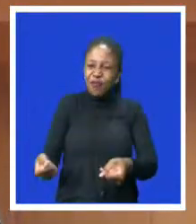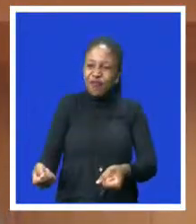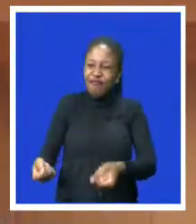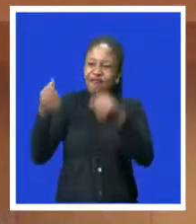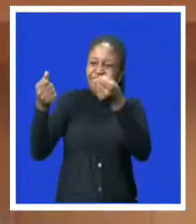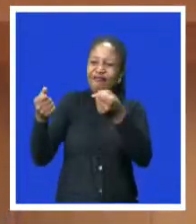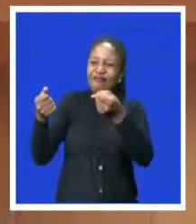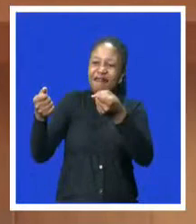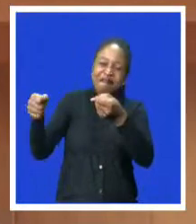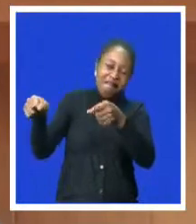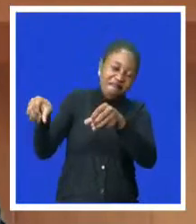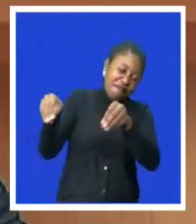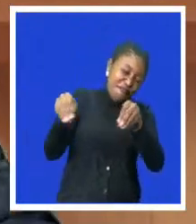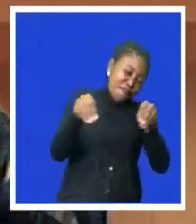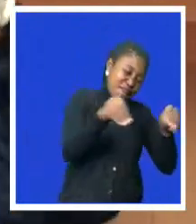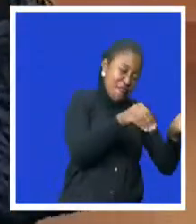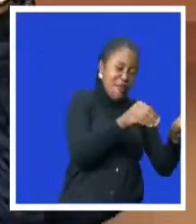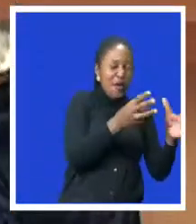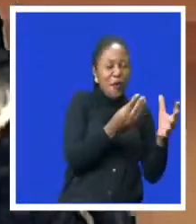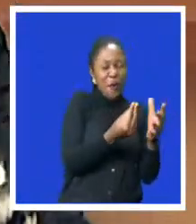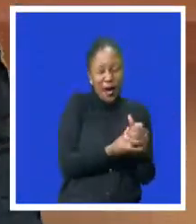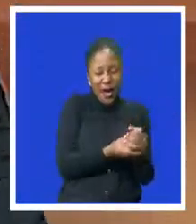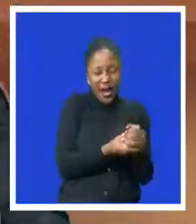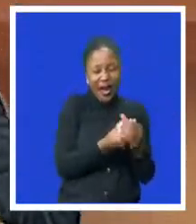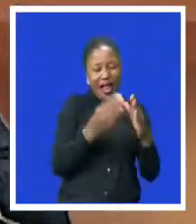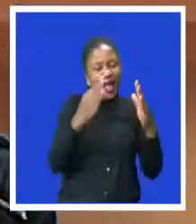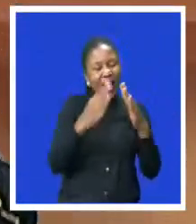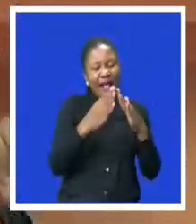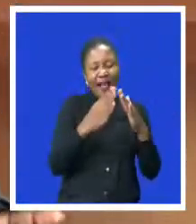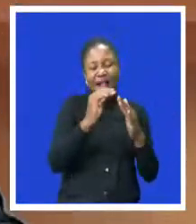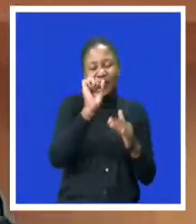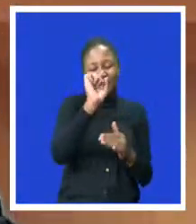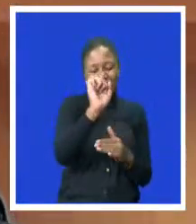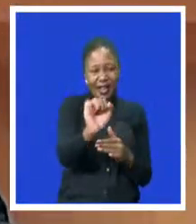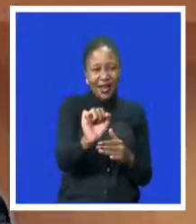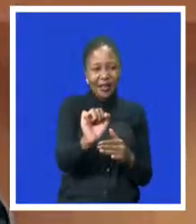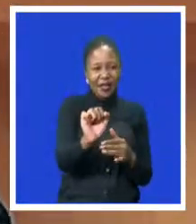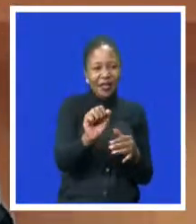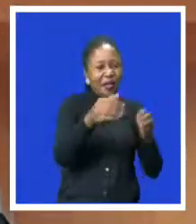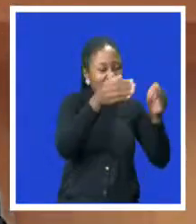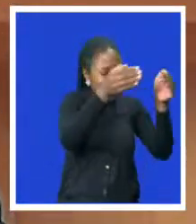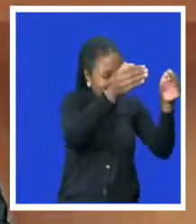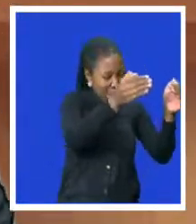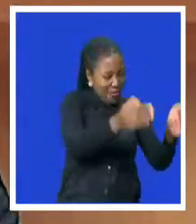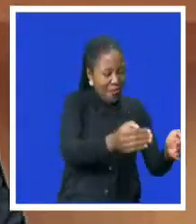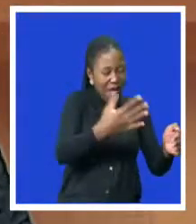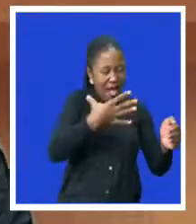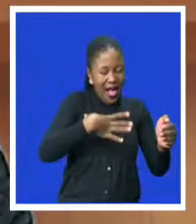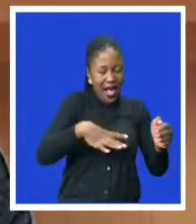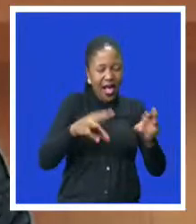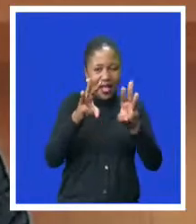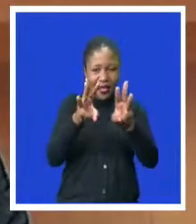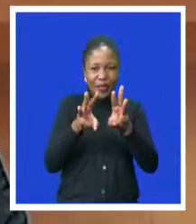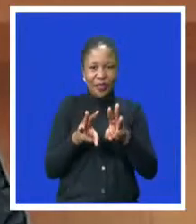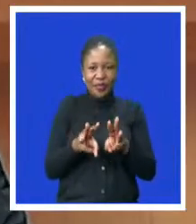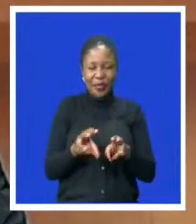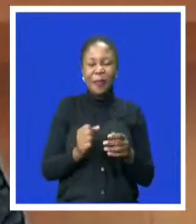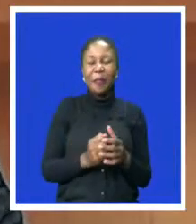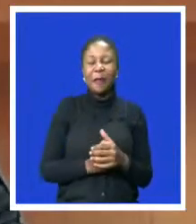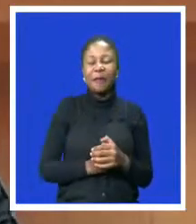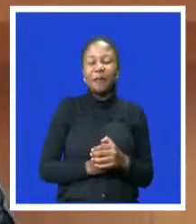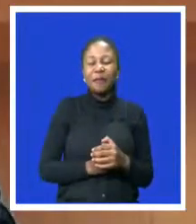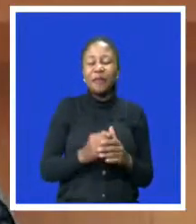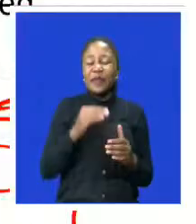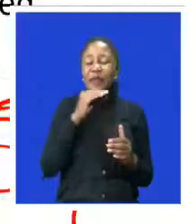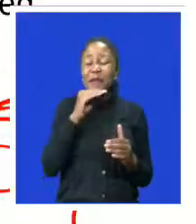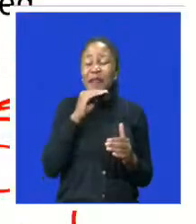here, it was easy for them to move it and go and erect it in another place. So cattle and